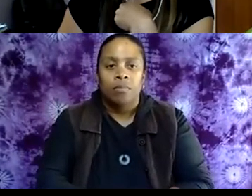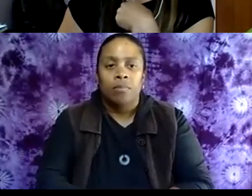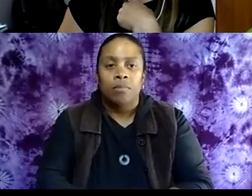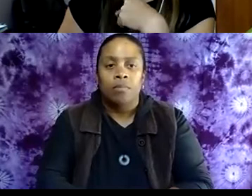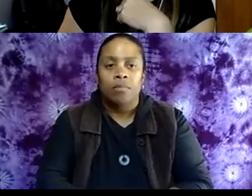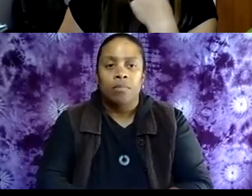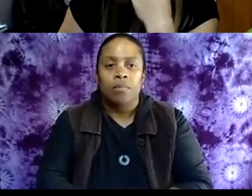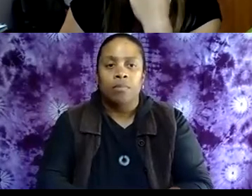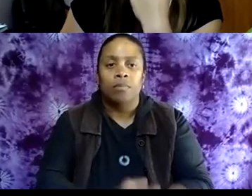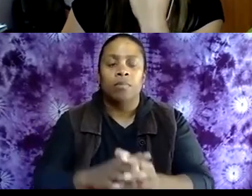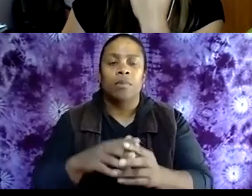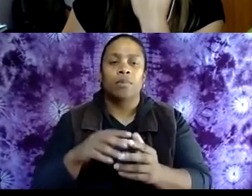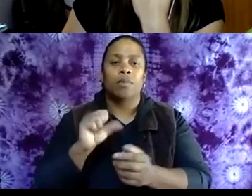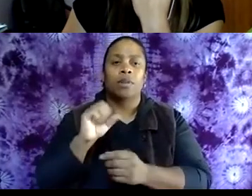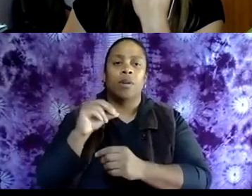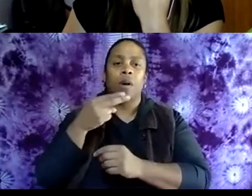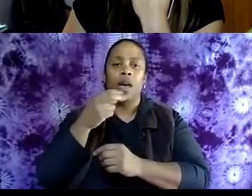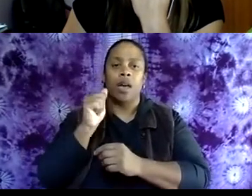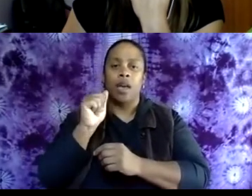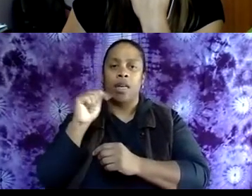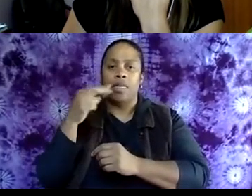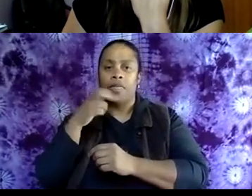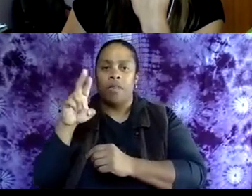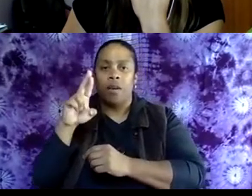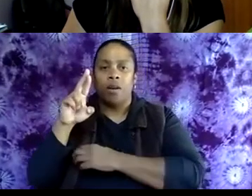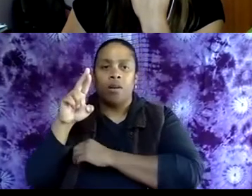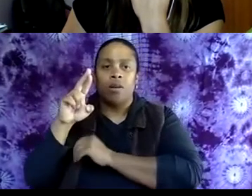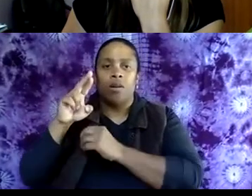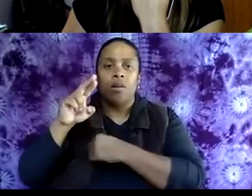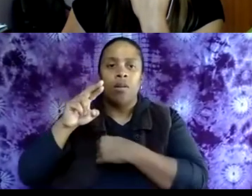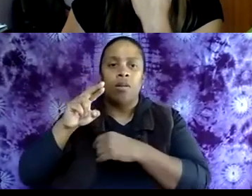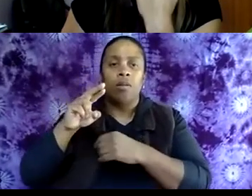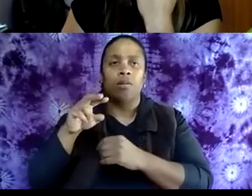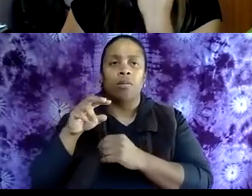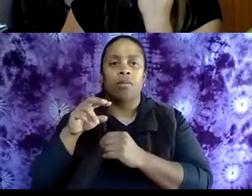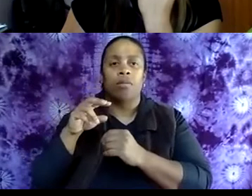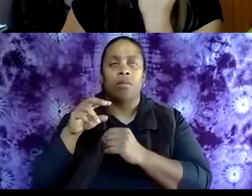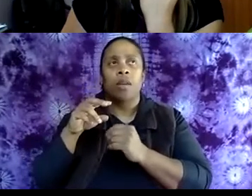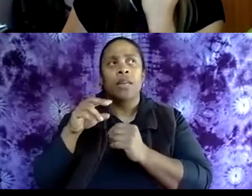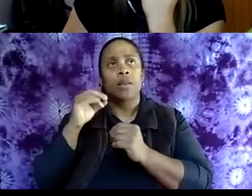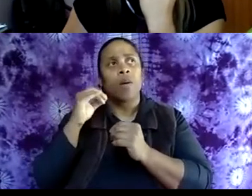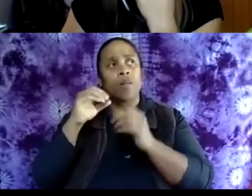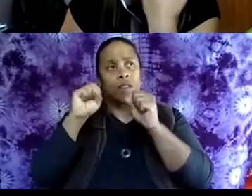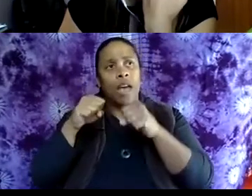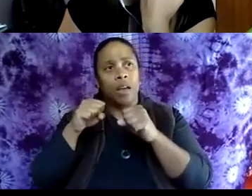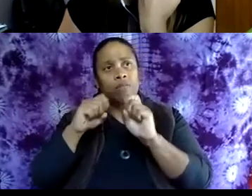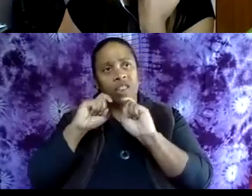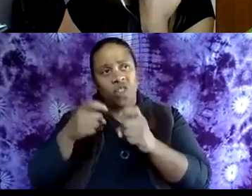Yeah. So Heather, we and ask, is there something that you can contribute to the panel? I know you said that you don't.